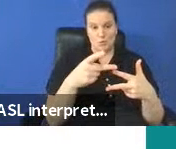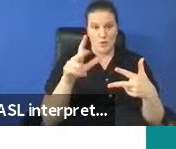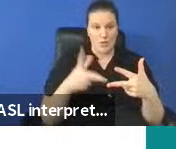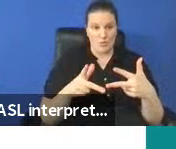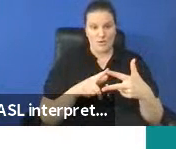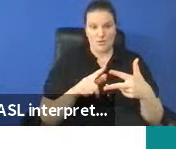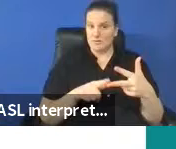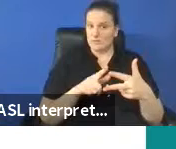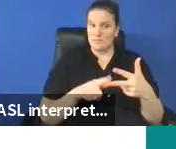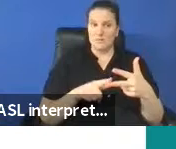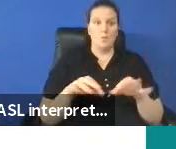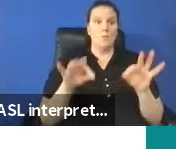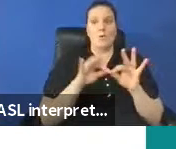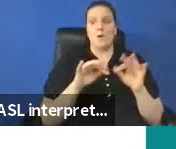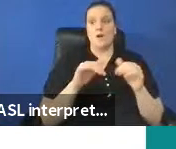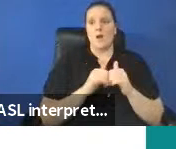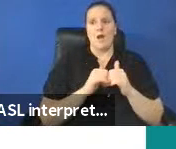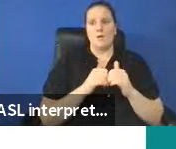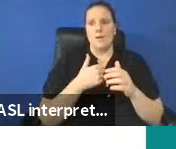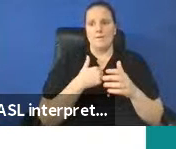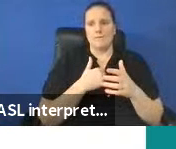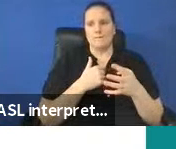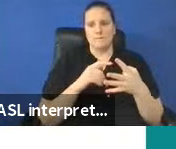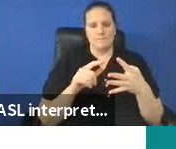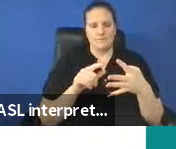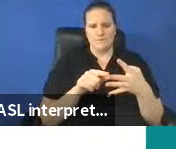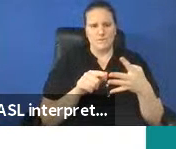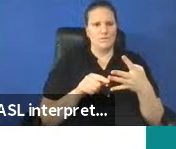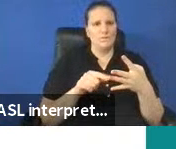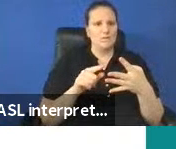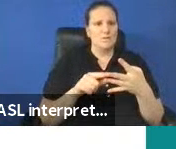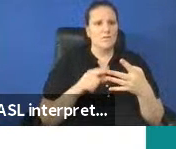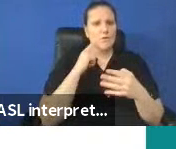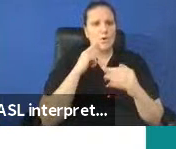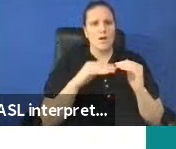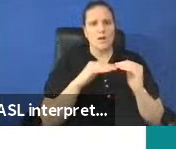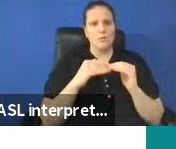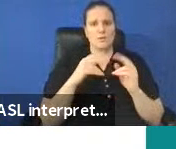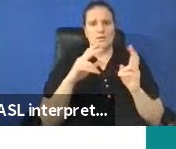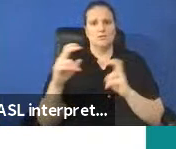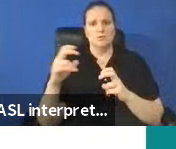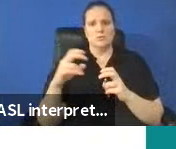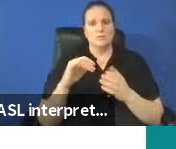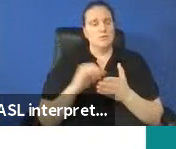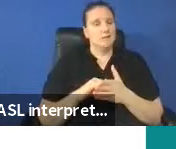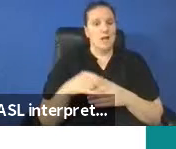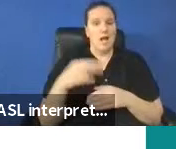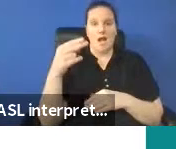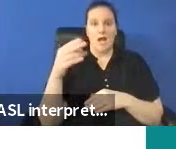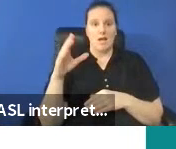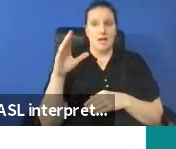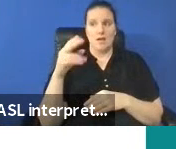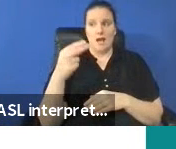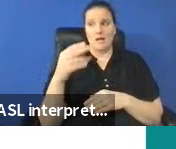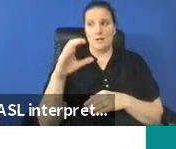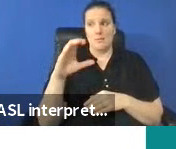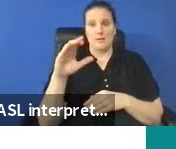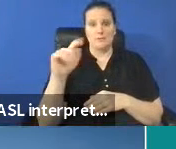big ways that we can have an impact on climate and equity issues is through high capacity transit.